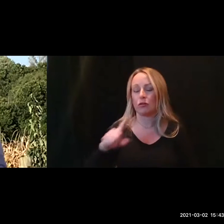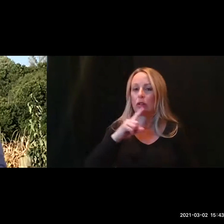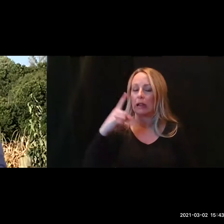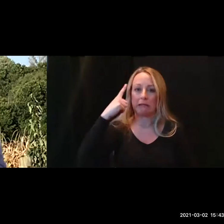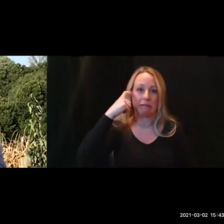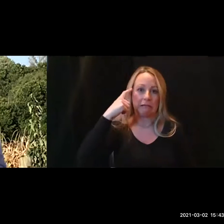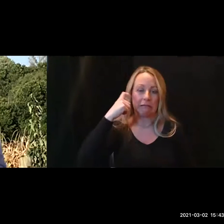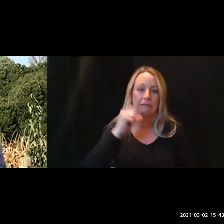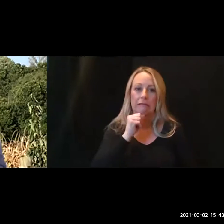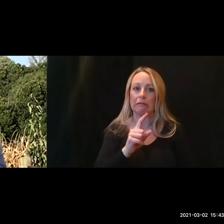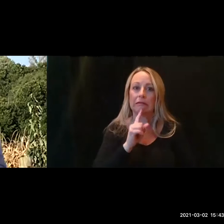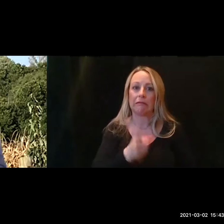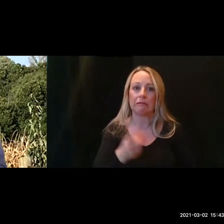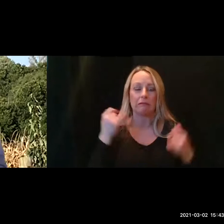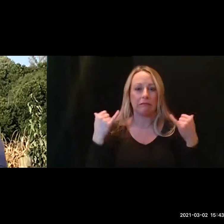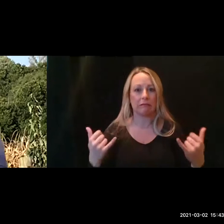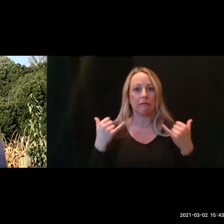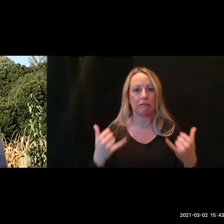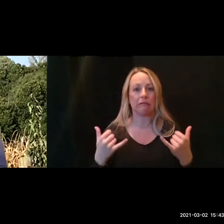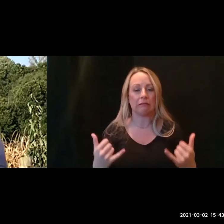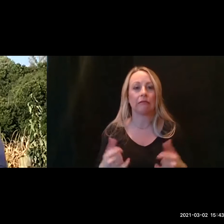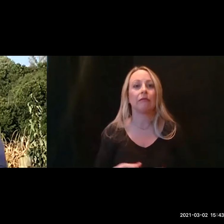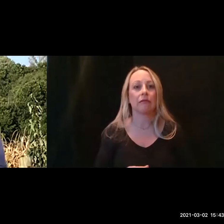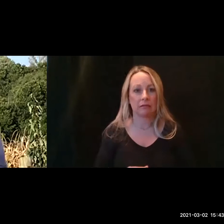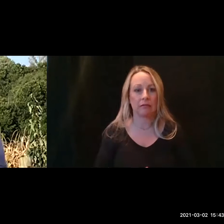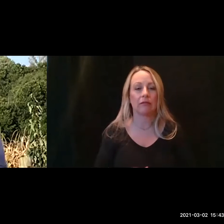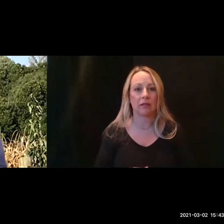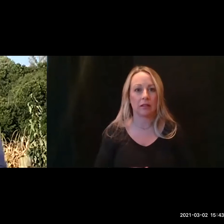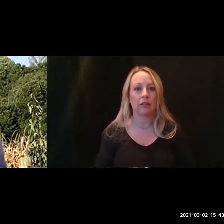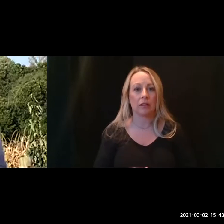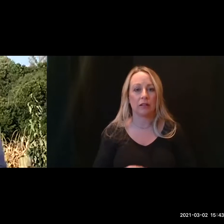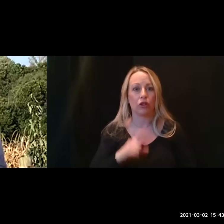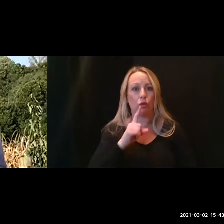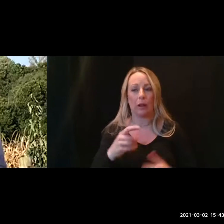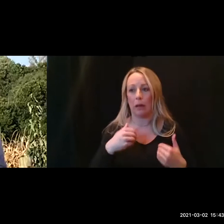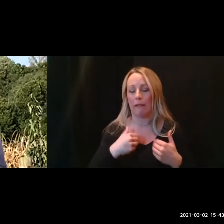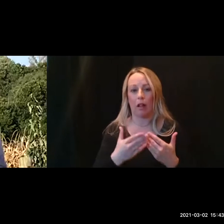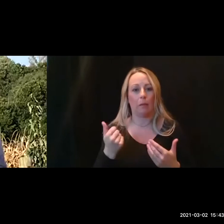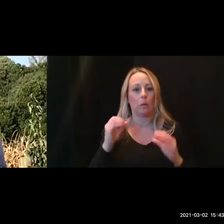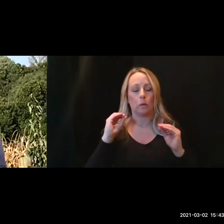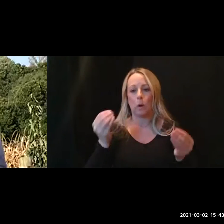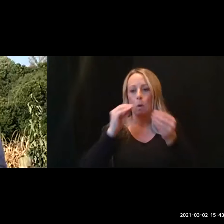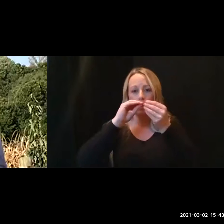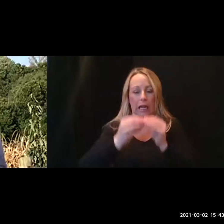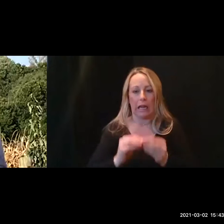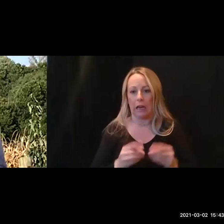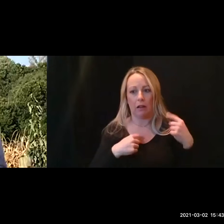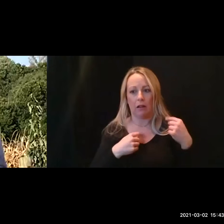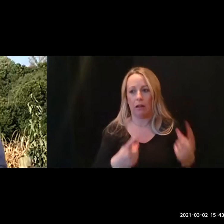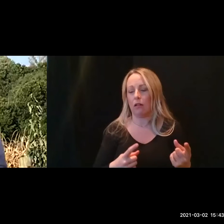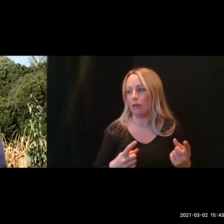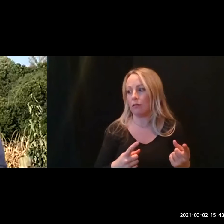speculation at this point. We have really almost no data out beyond about 3